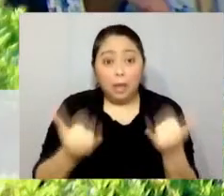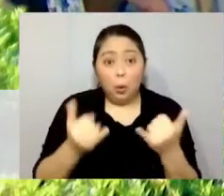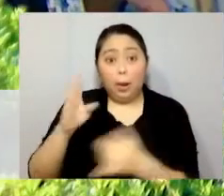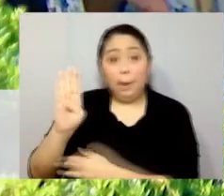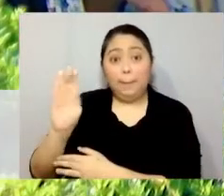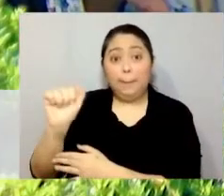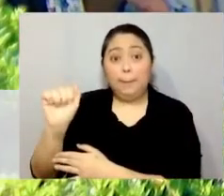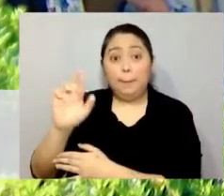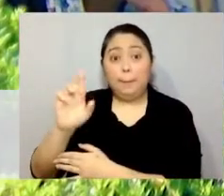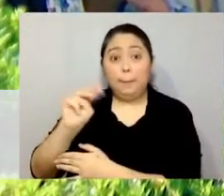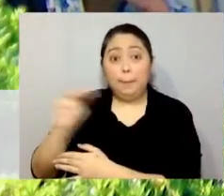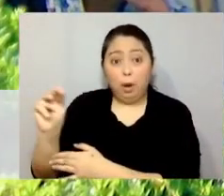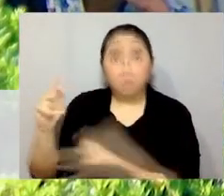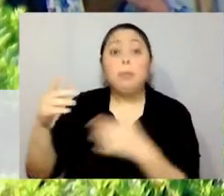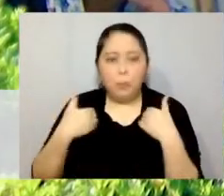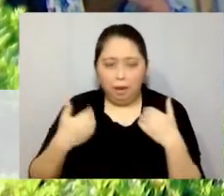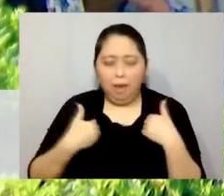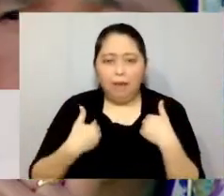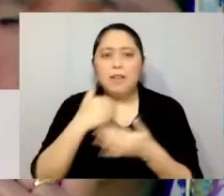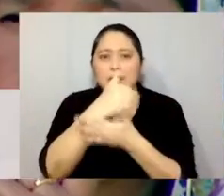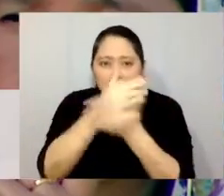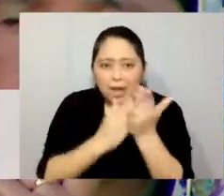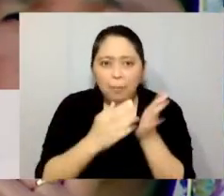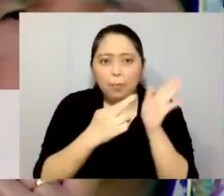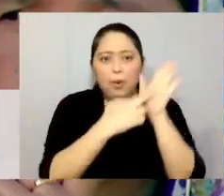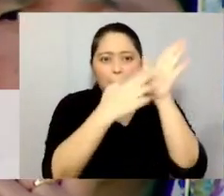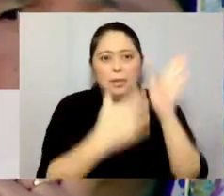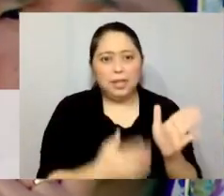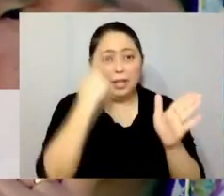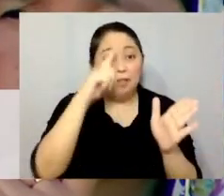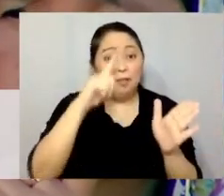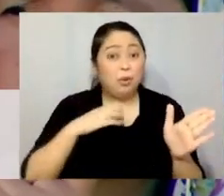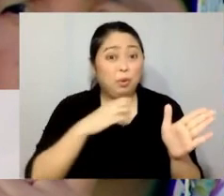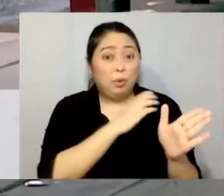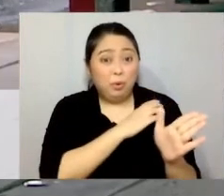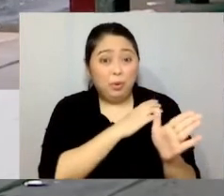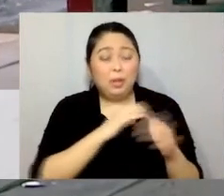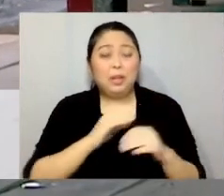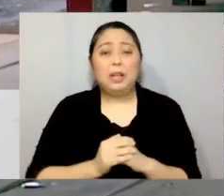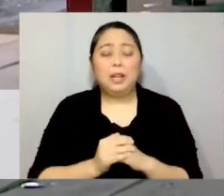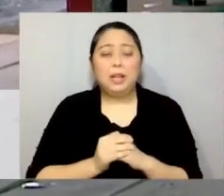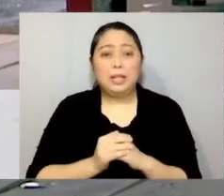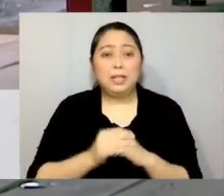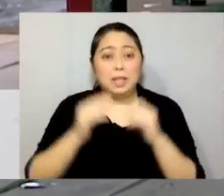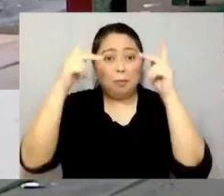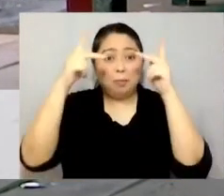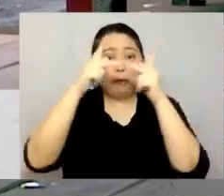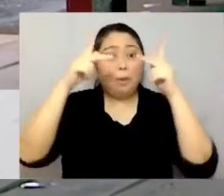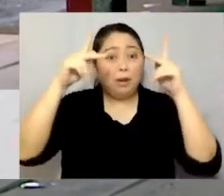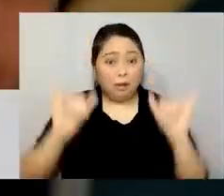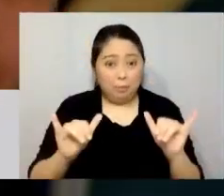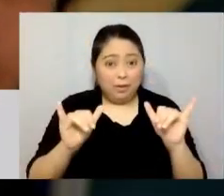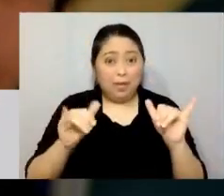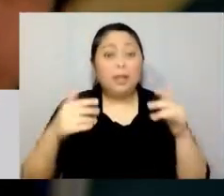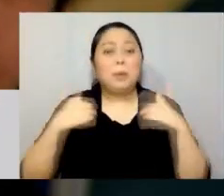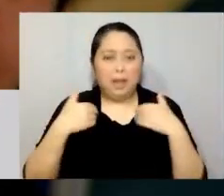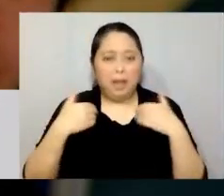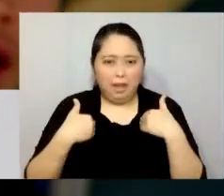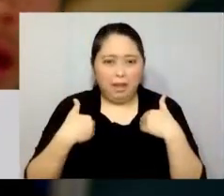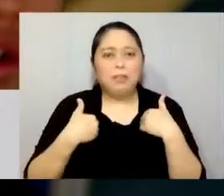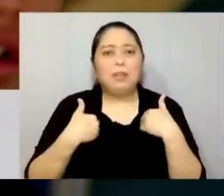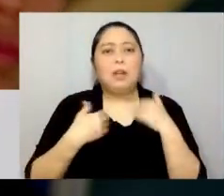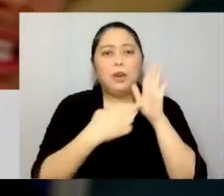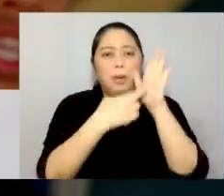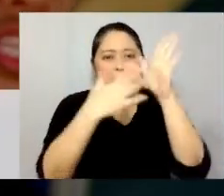sectoral seats for various sectors, including non-Moro indigenous peoples, women, traditional leaders,